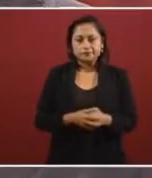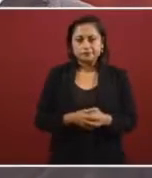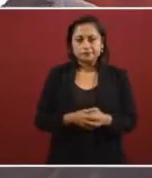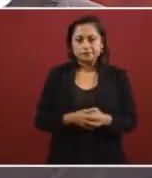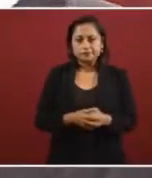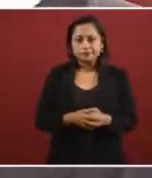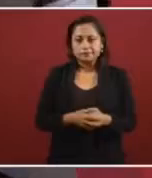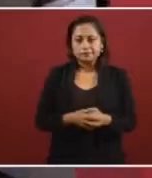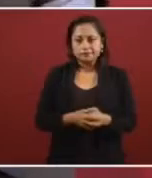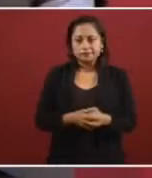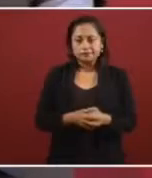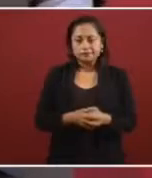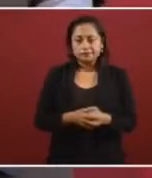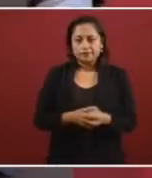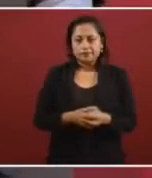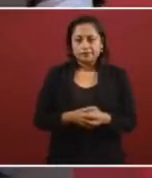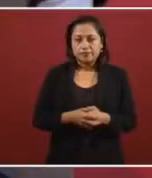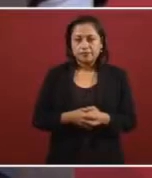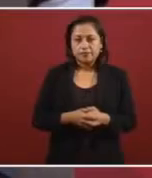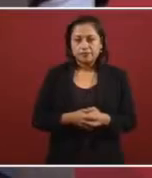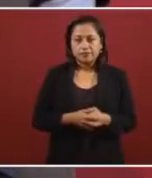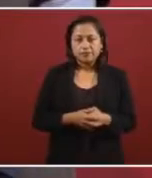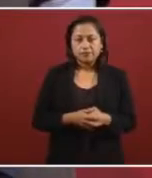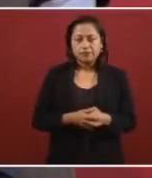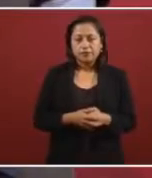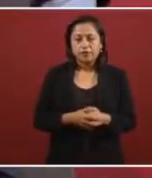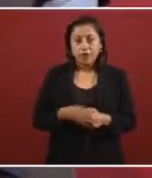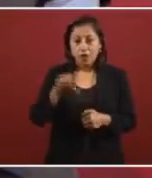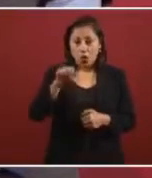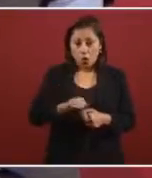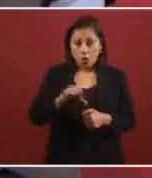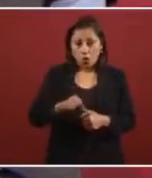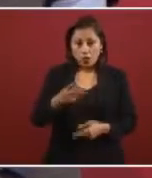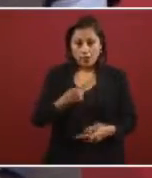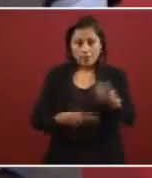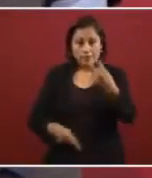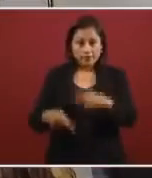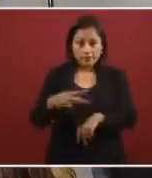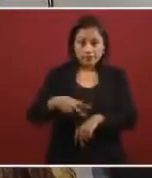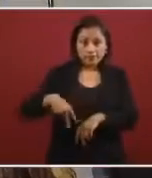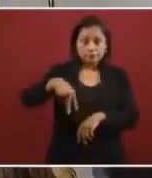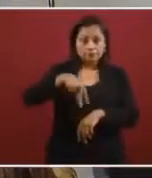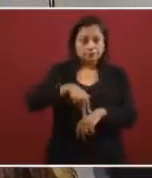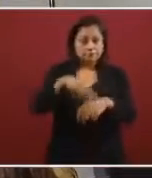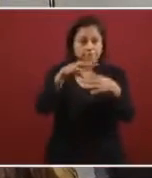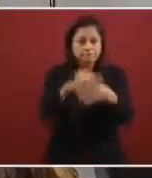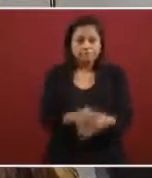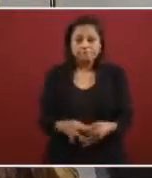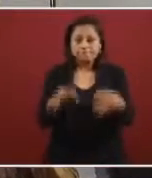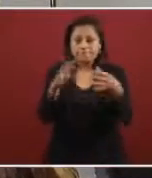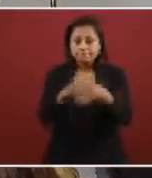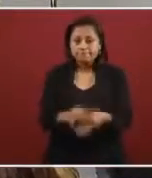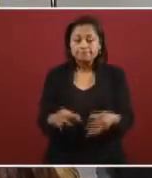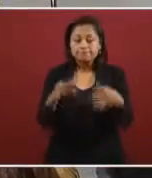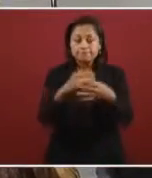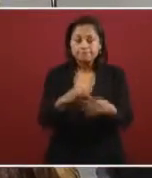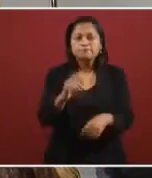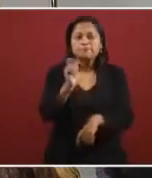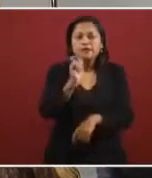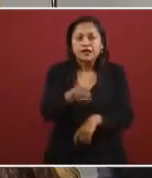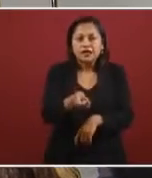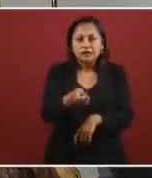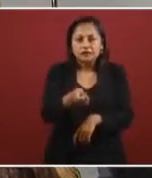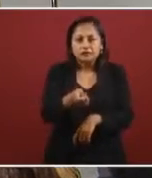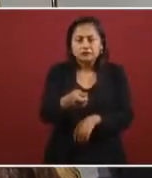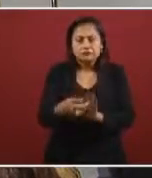El que estemos aquí, The fact that we are here informing you, pues demuestra eso. it